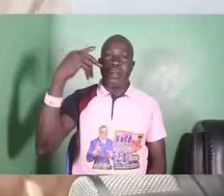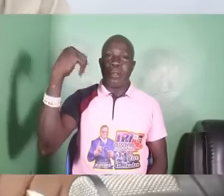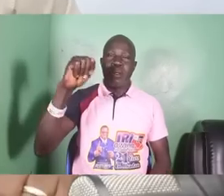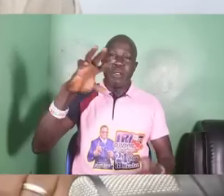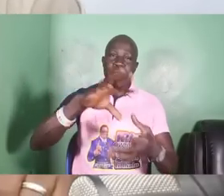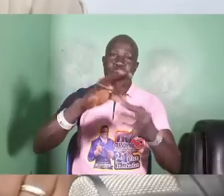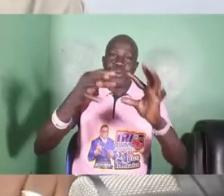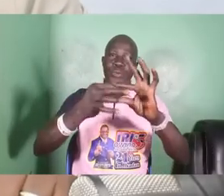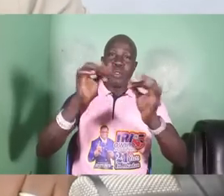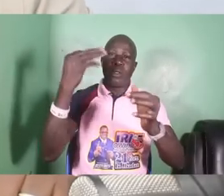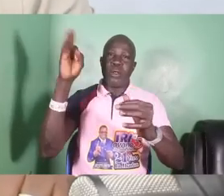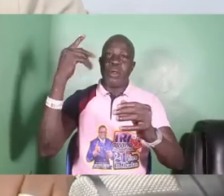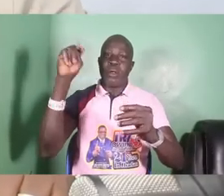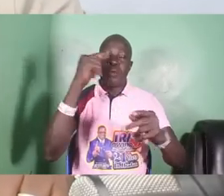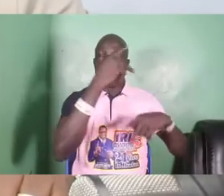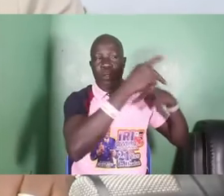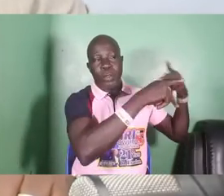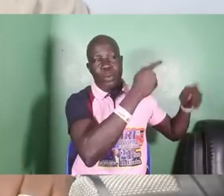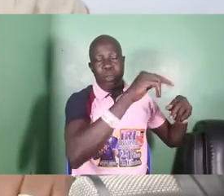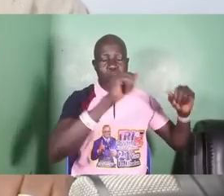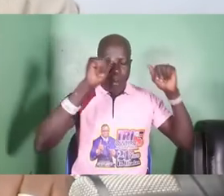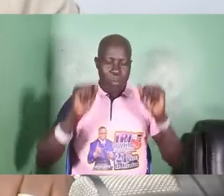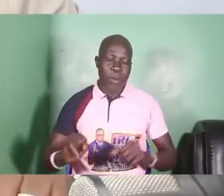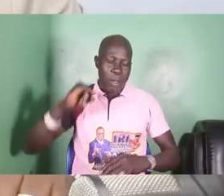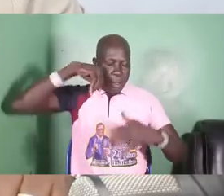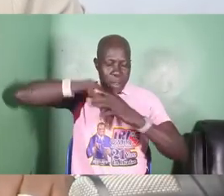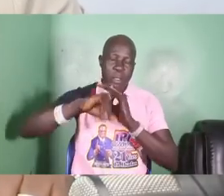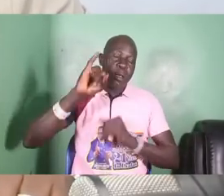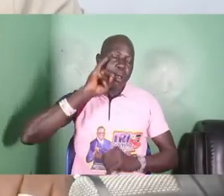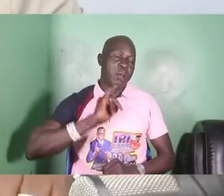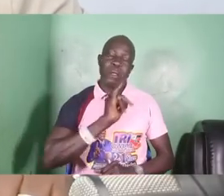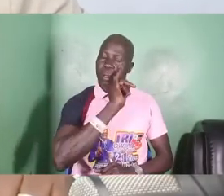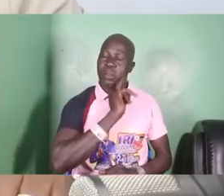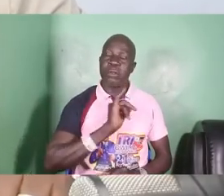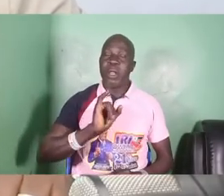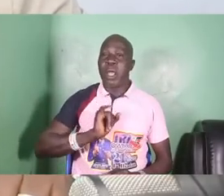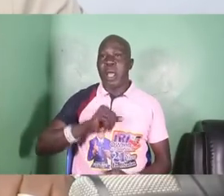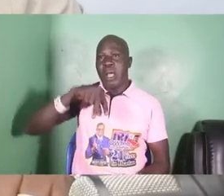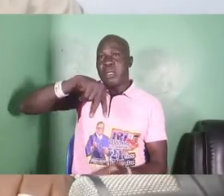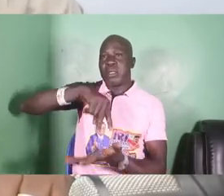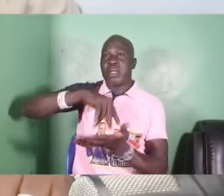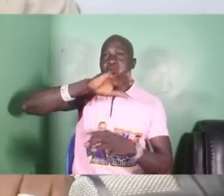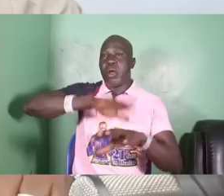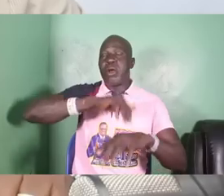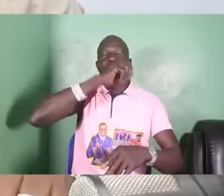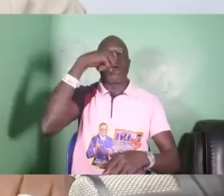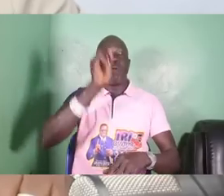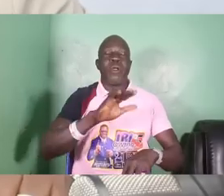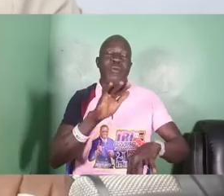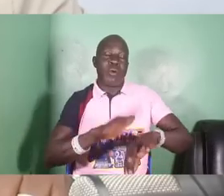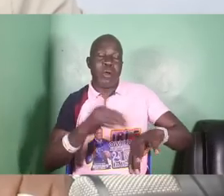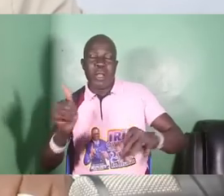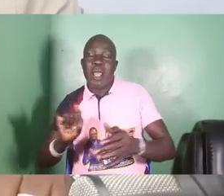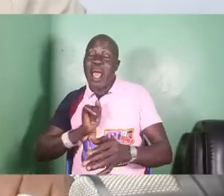wole spirit of the prophet agbara israel man in israel mo duro lori majemu ipe I stand on the covenant of calling